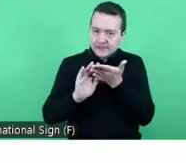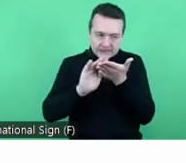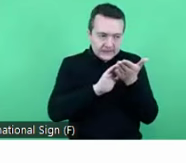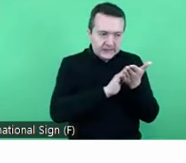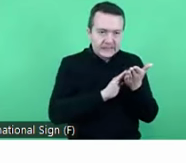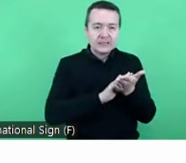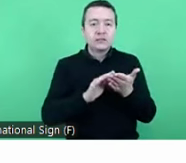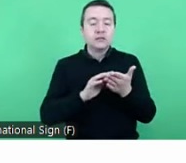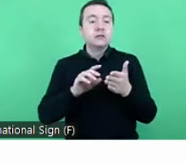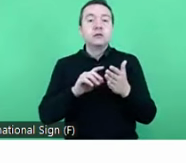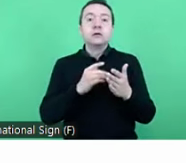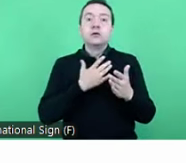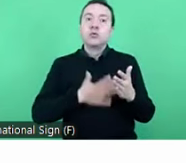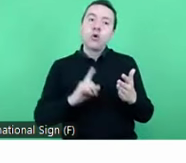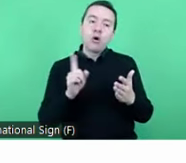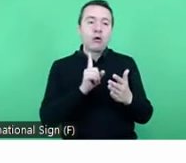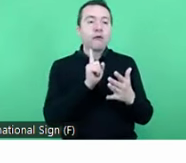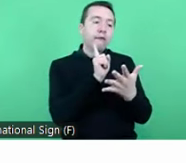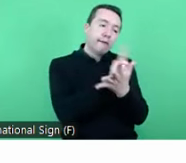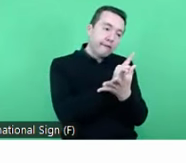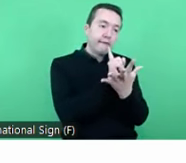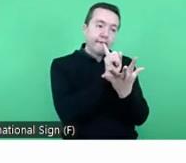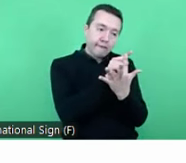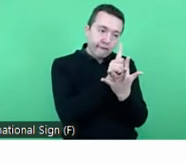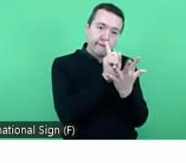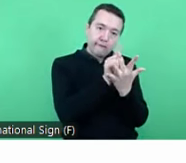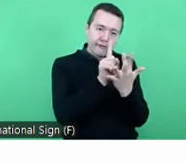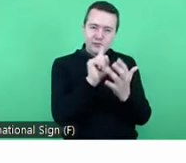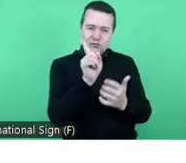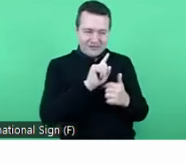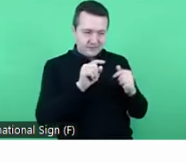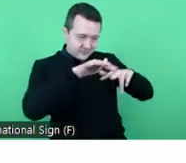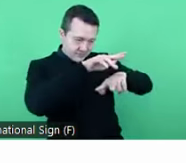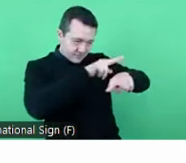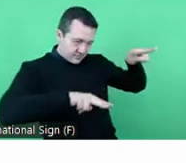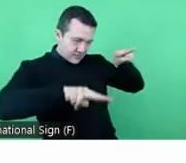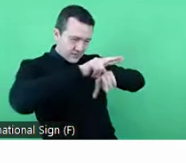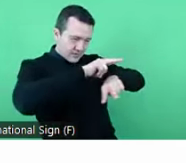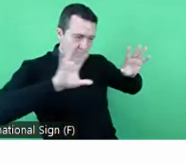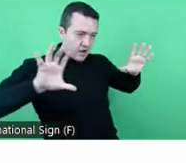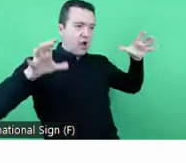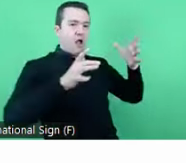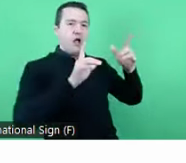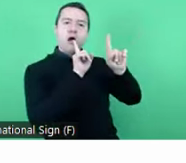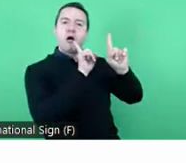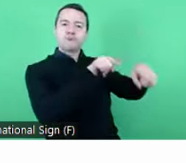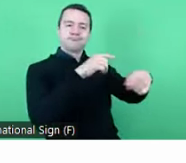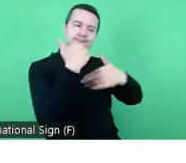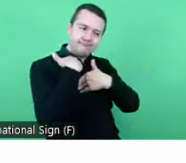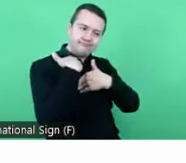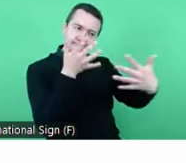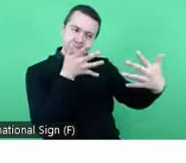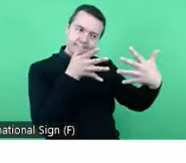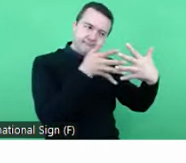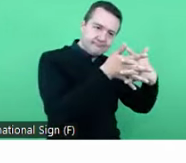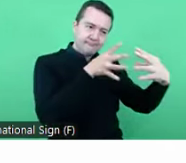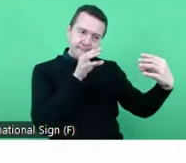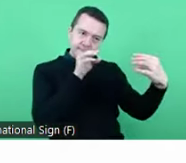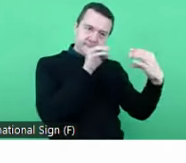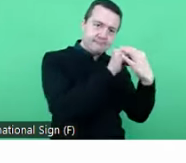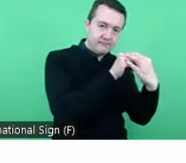soluciones caso a caso. responses instead of Este case by proceso case solutions. incorpora This múltiples process actores includes y many la actors, idea and es the tener idea como